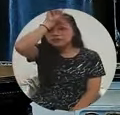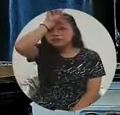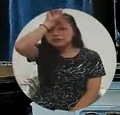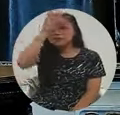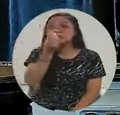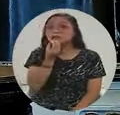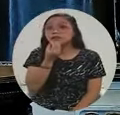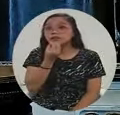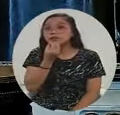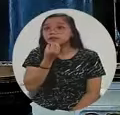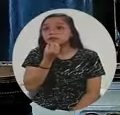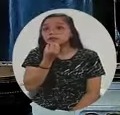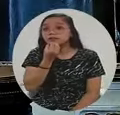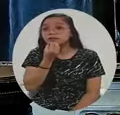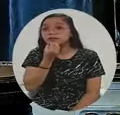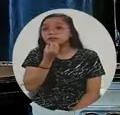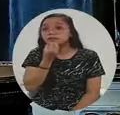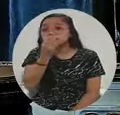Halabisita mo.